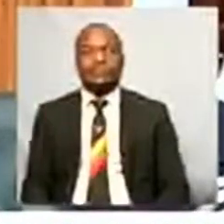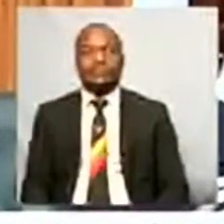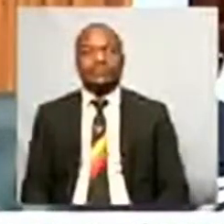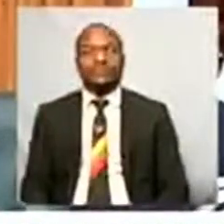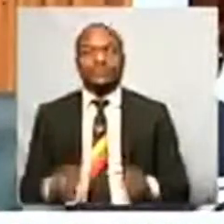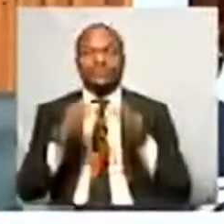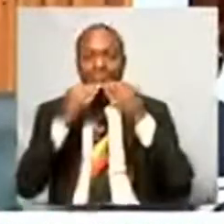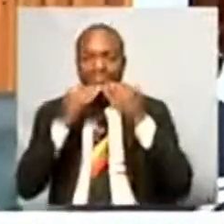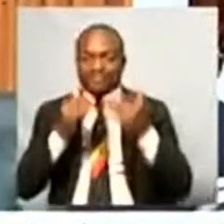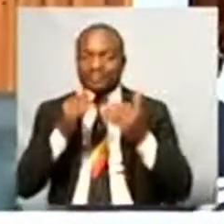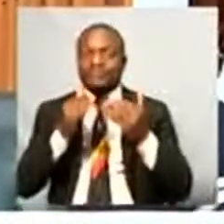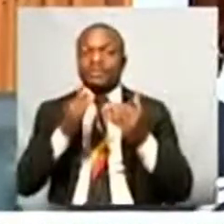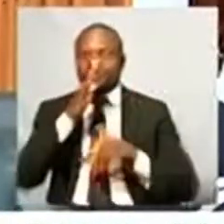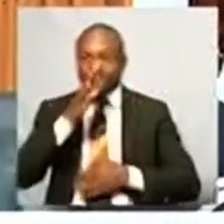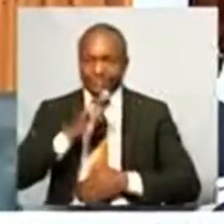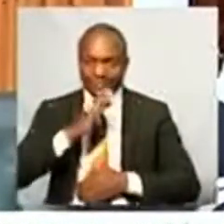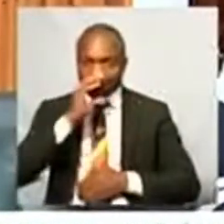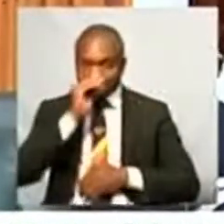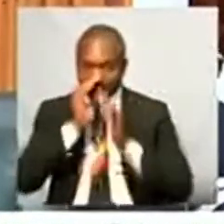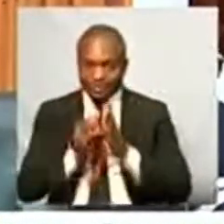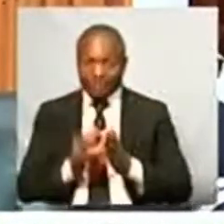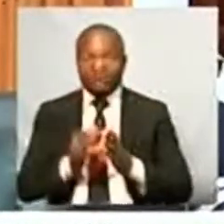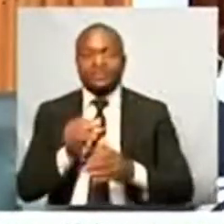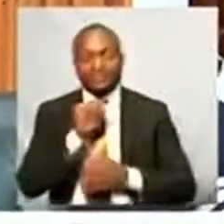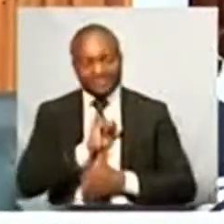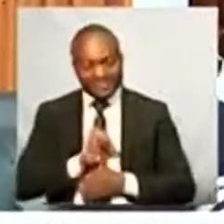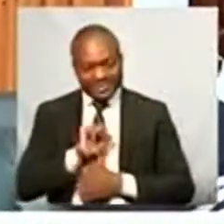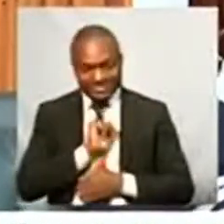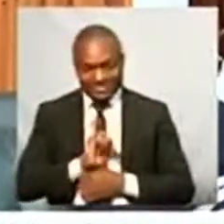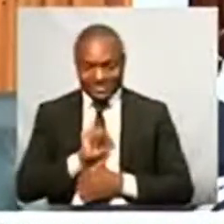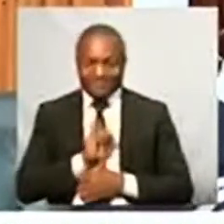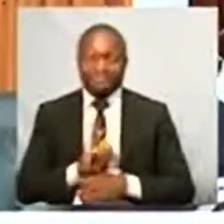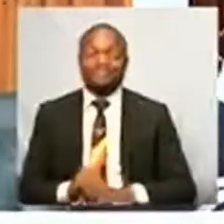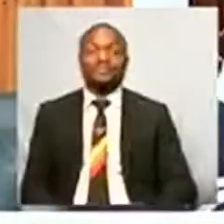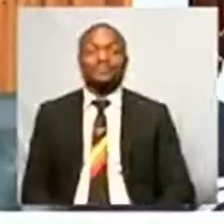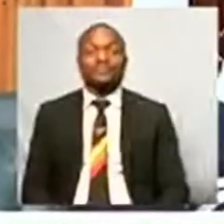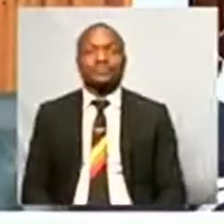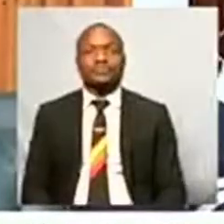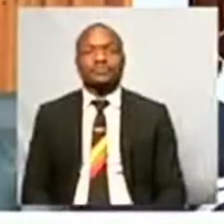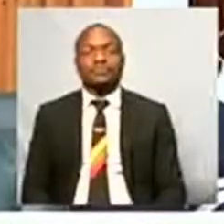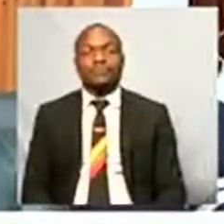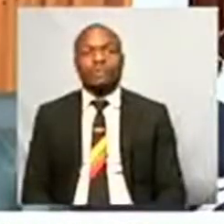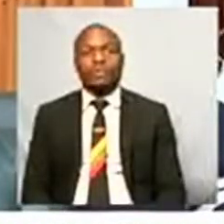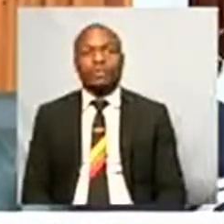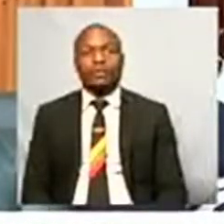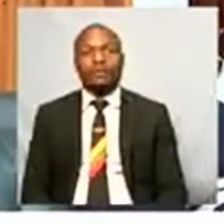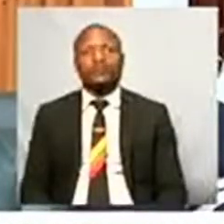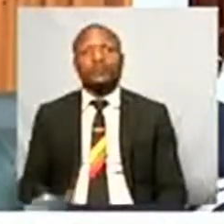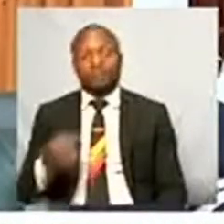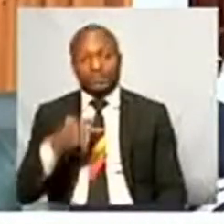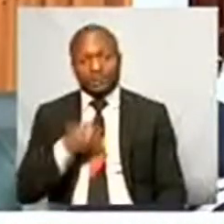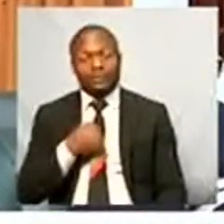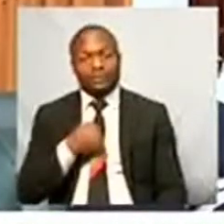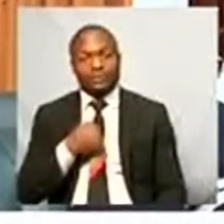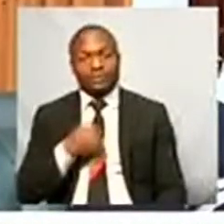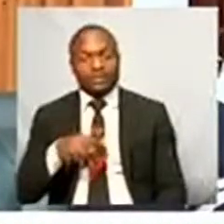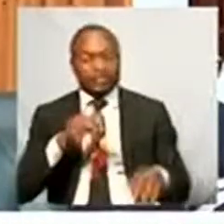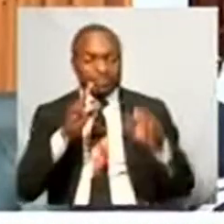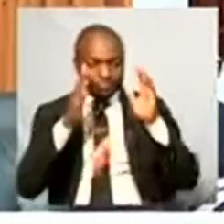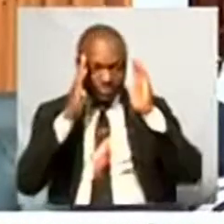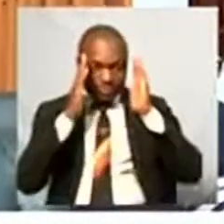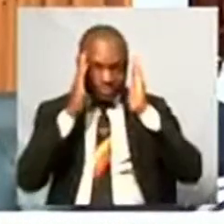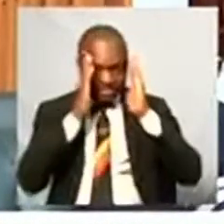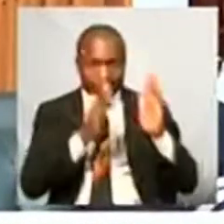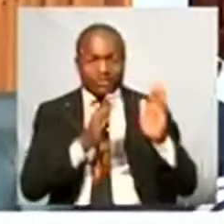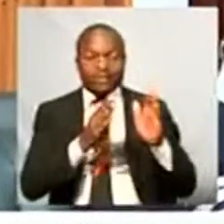Thank you so much, Madam Speaker, and my apologies, definitely. I was being attended to at the hospital.